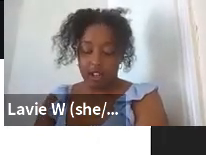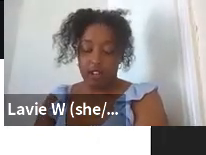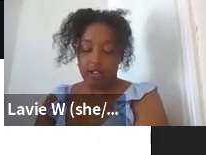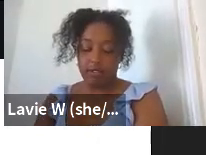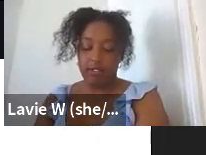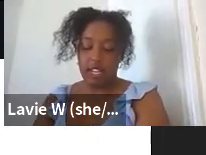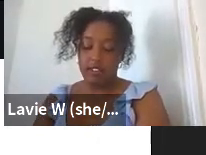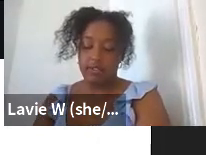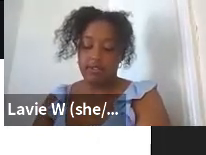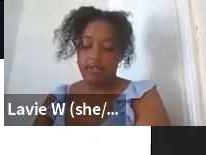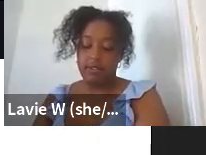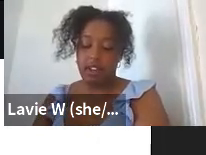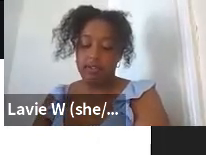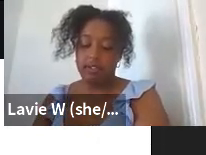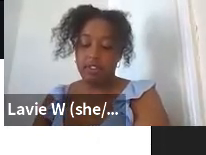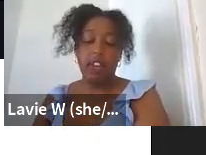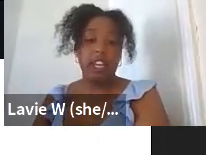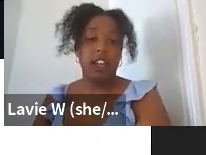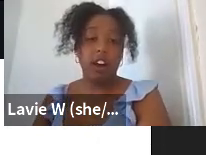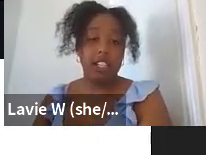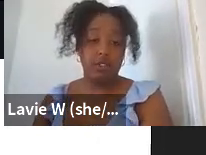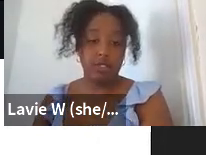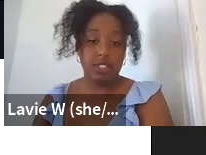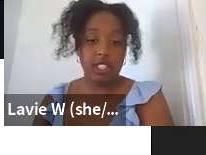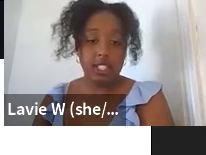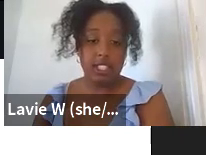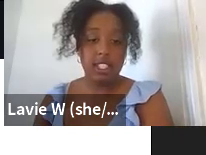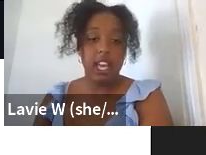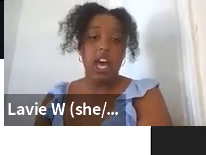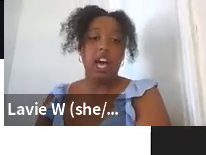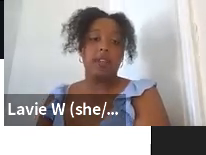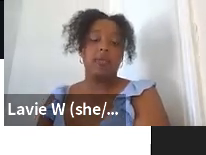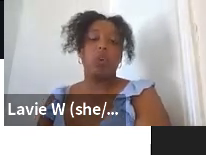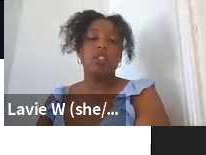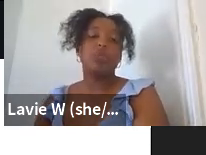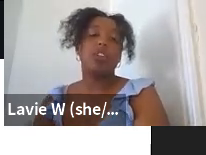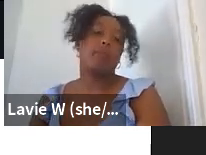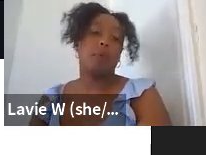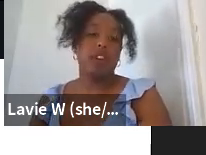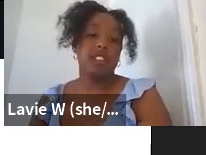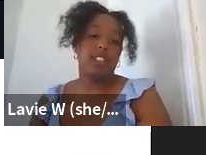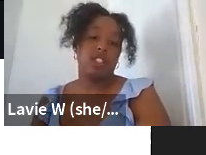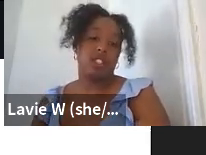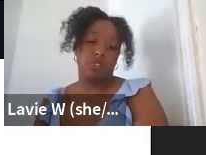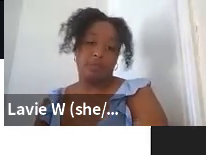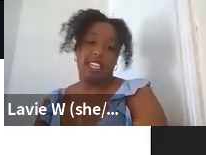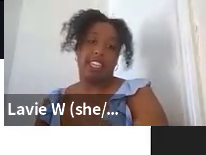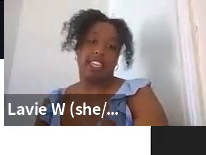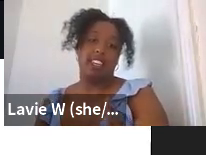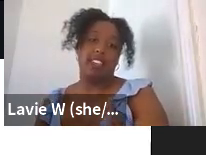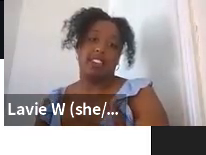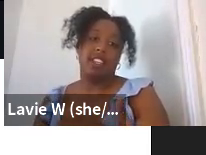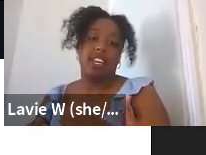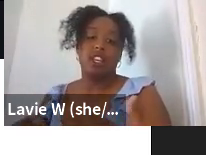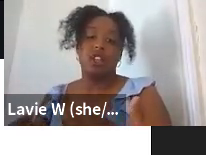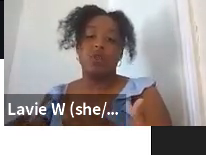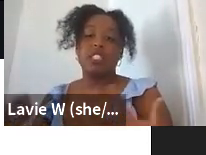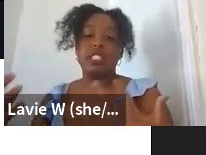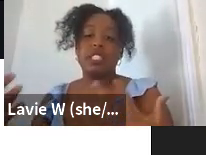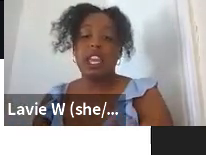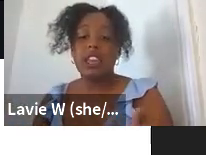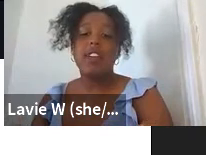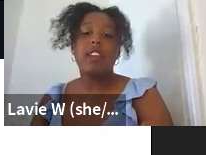exercise of creating art as a resistance, what's really important in decision making is, you